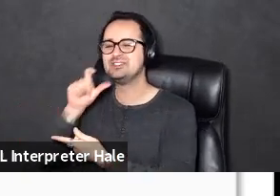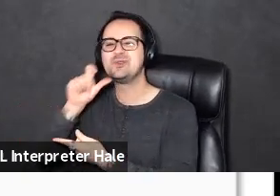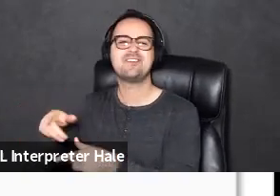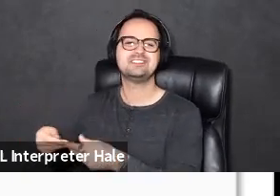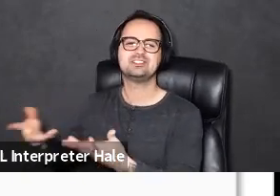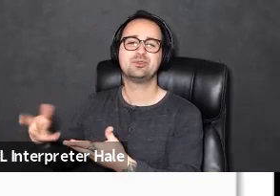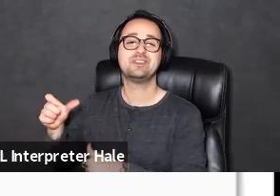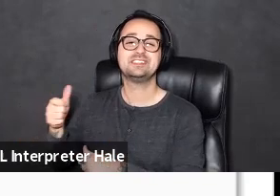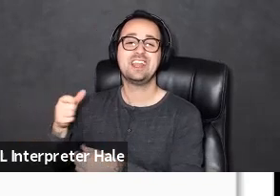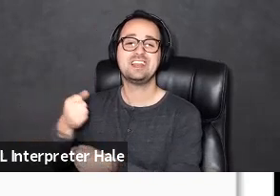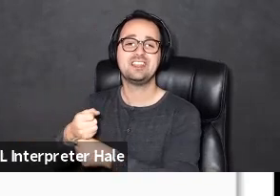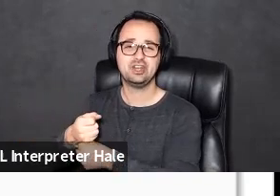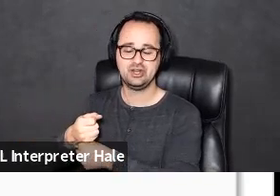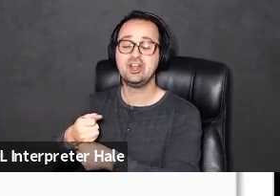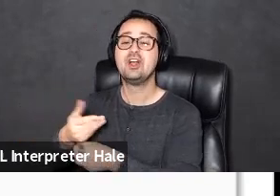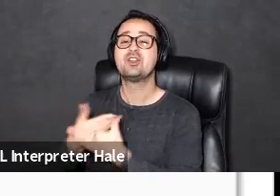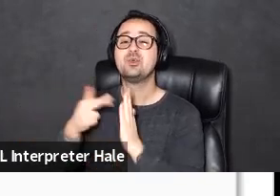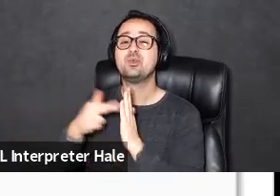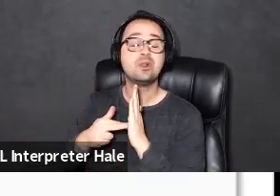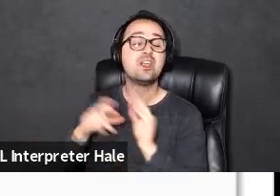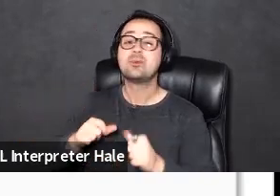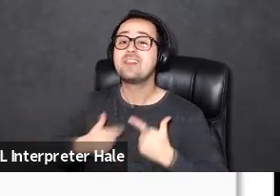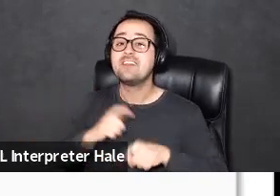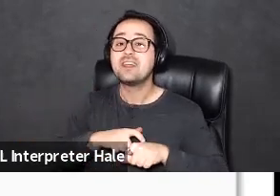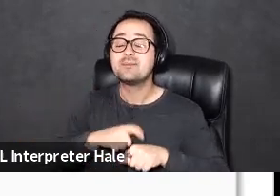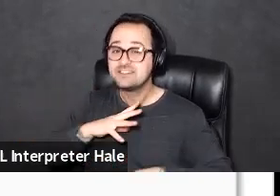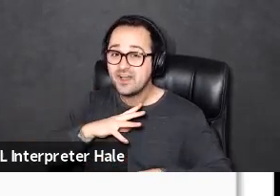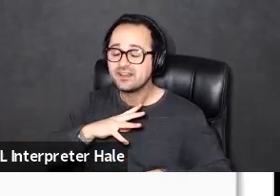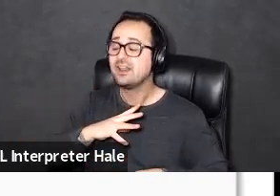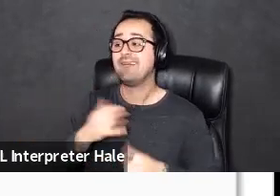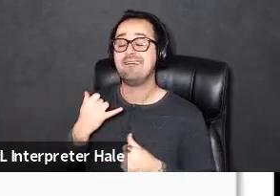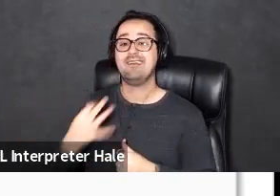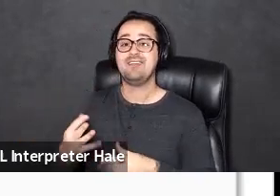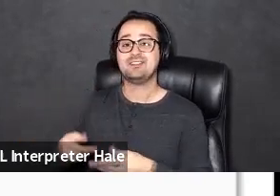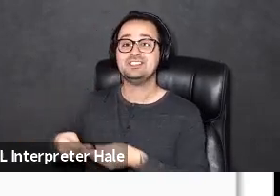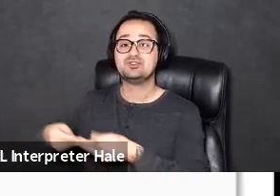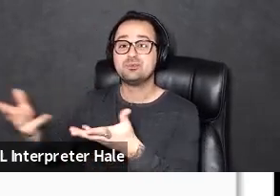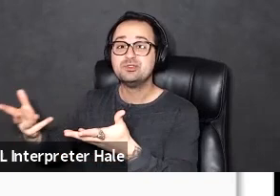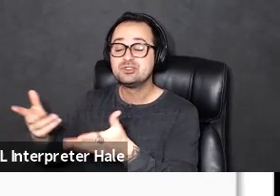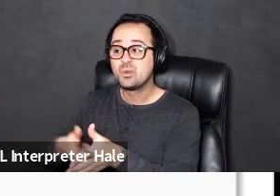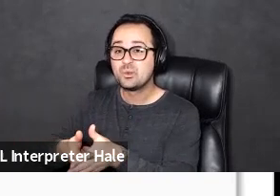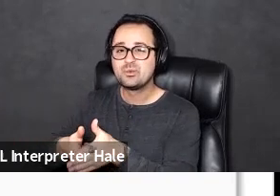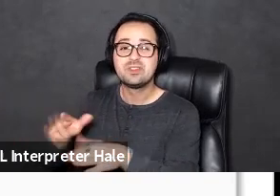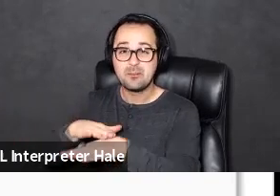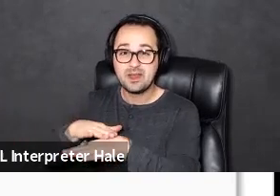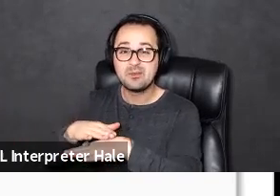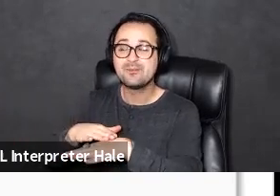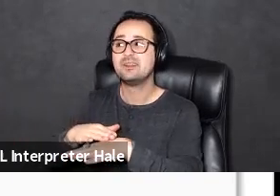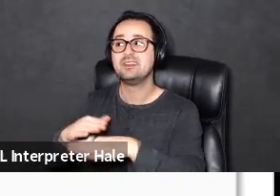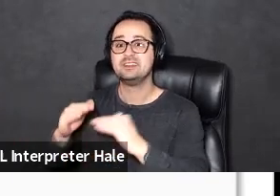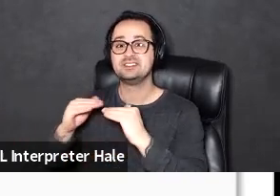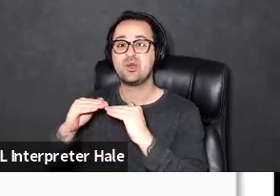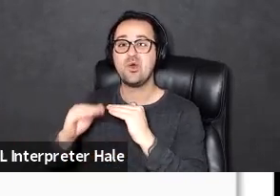the new rule. It can be lifetime, so that's fine. But if the distribution, that required minimum distribution, goes over